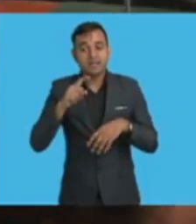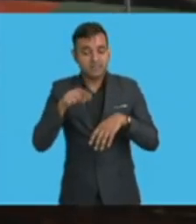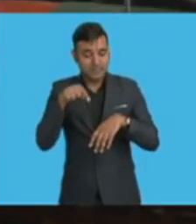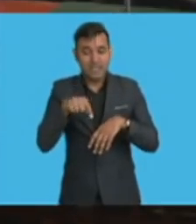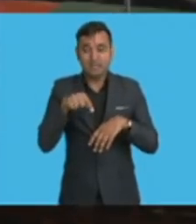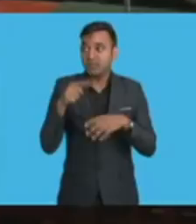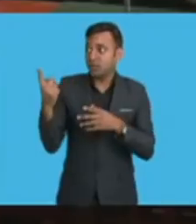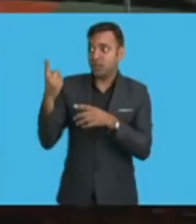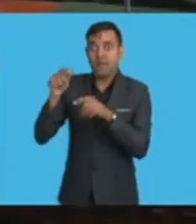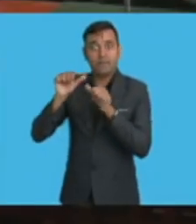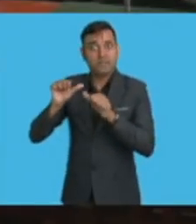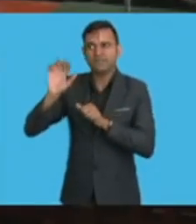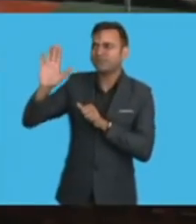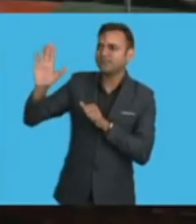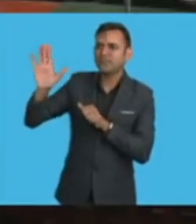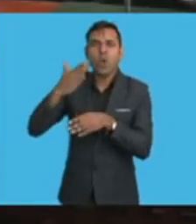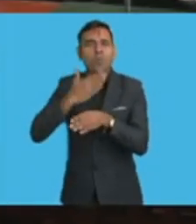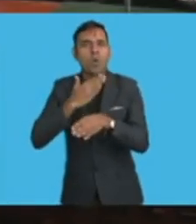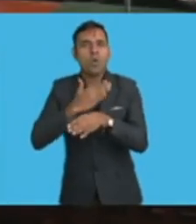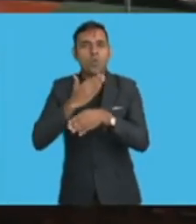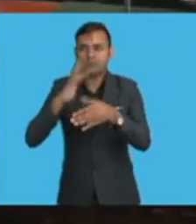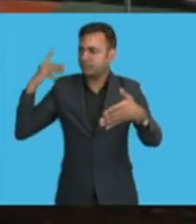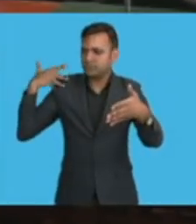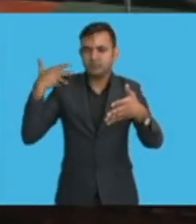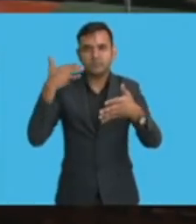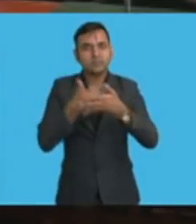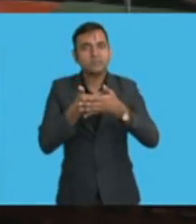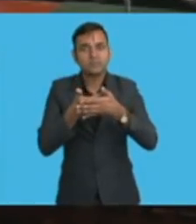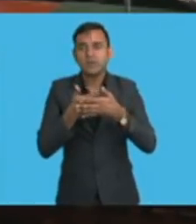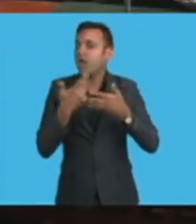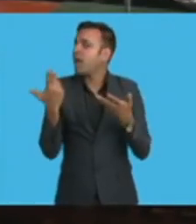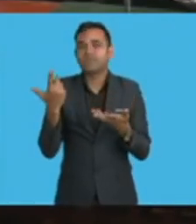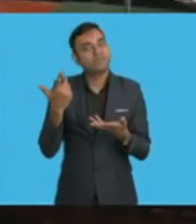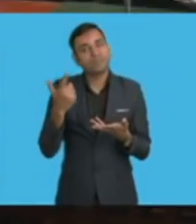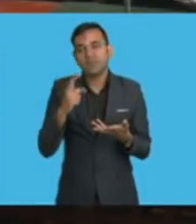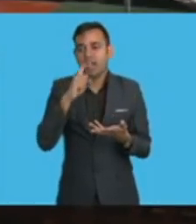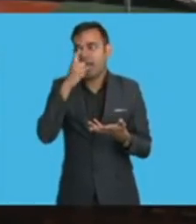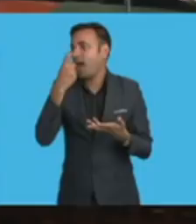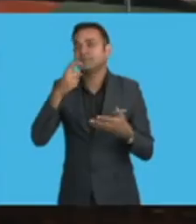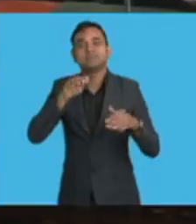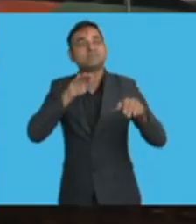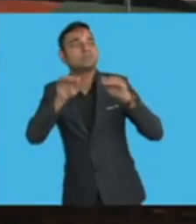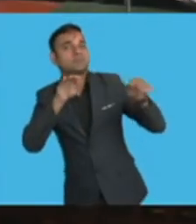that, then there will be no way to call Parliament again,